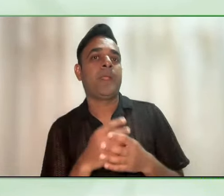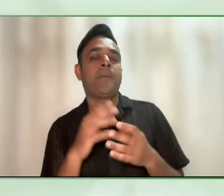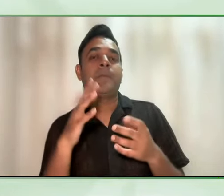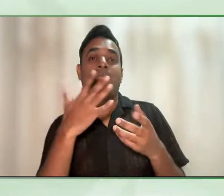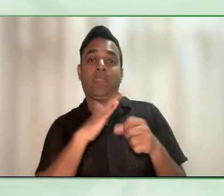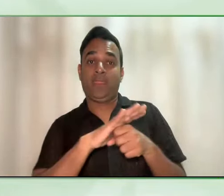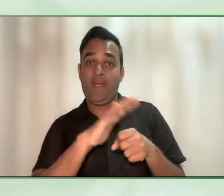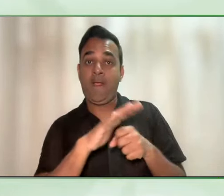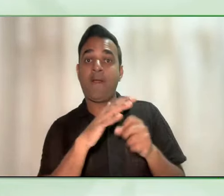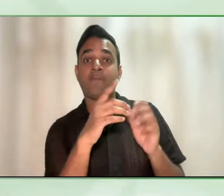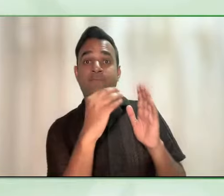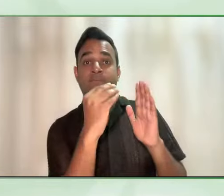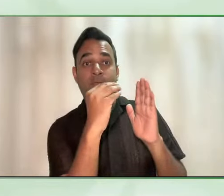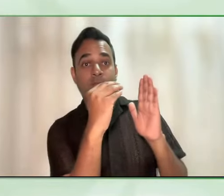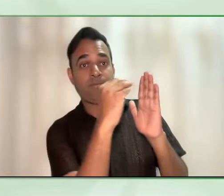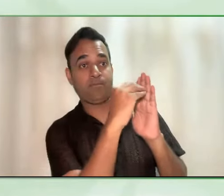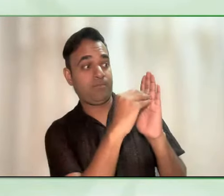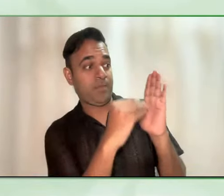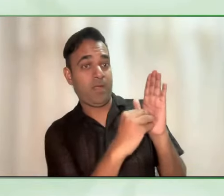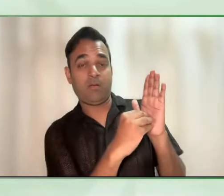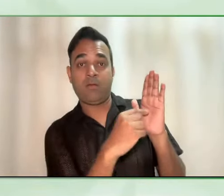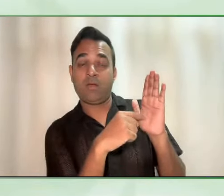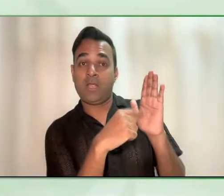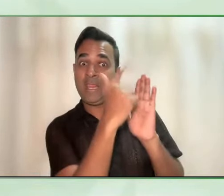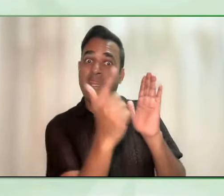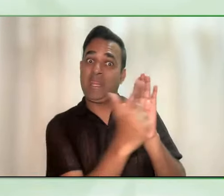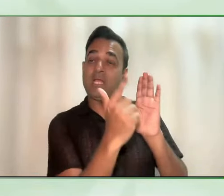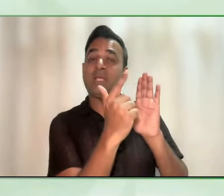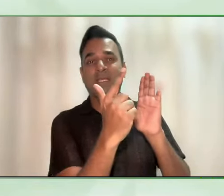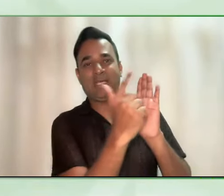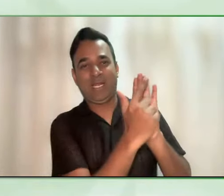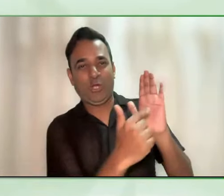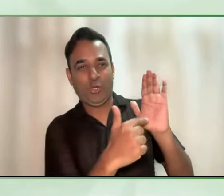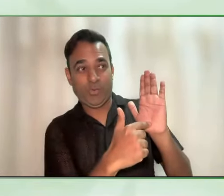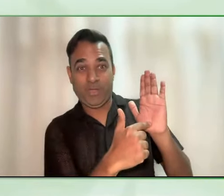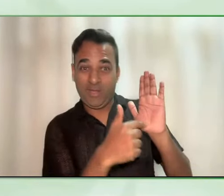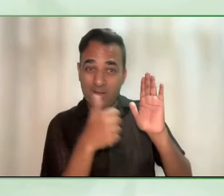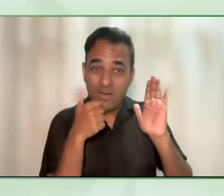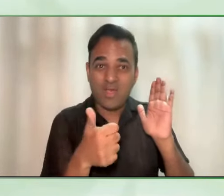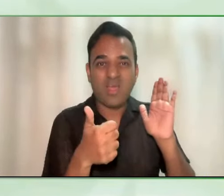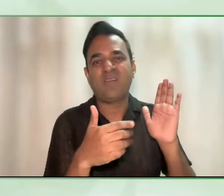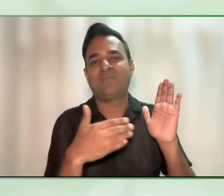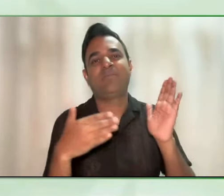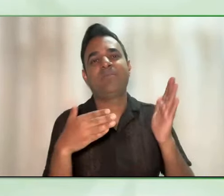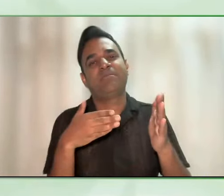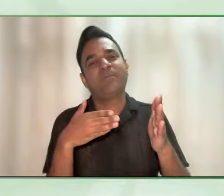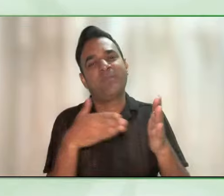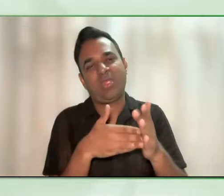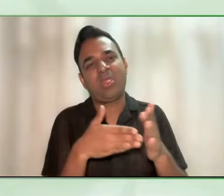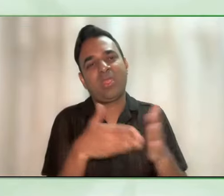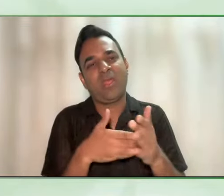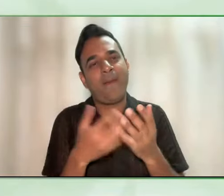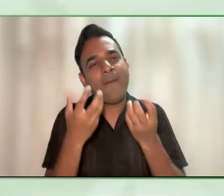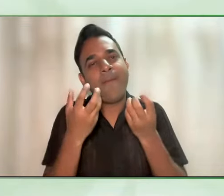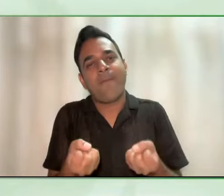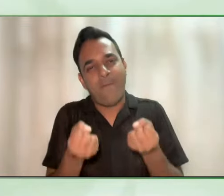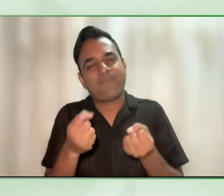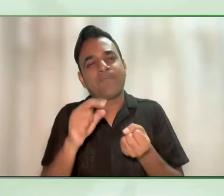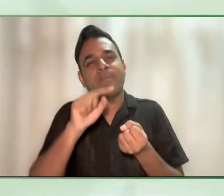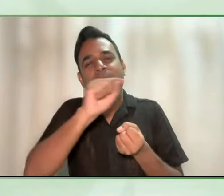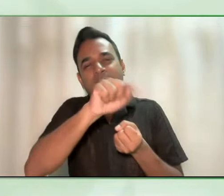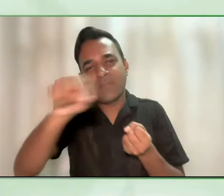sure that they trust our projects. And the second one is how to make an effective communication of the results. And this is why, for example, in IHO or